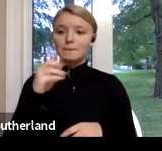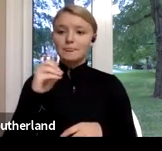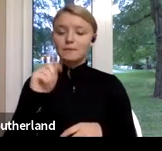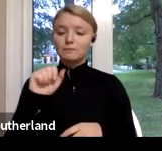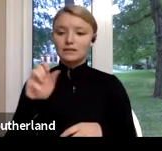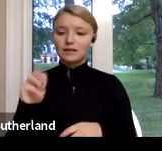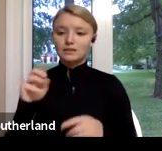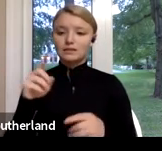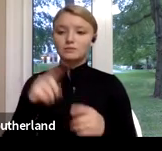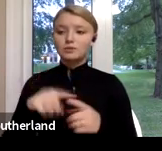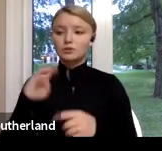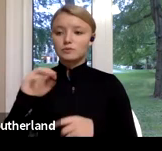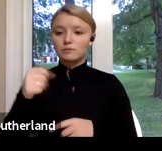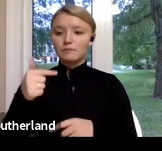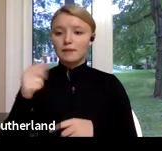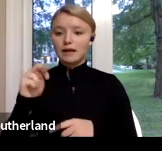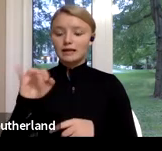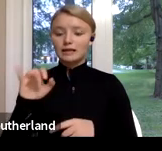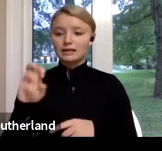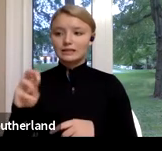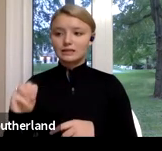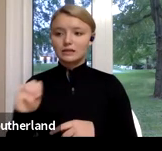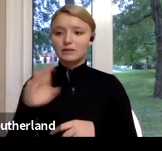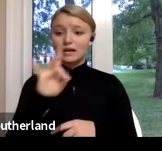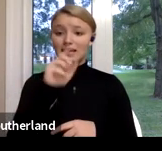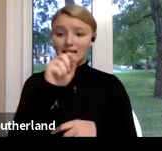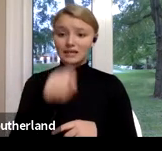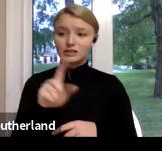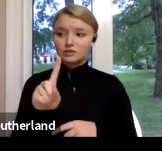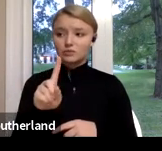it's exactly what the body needs in proportion.